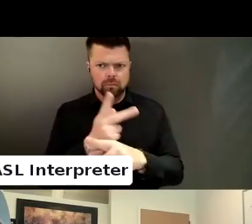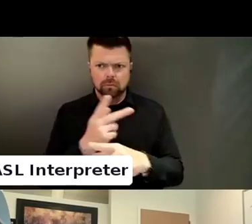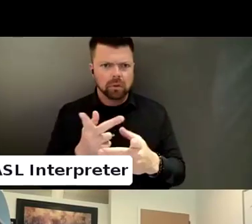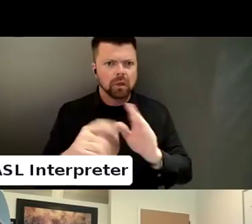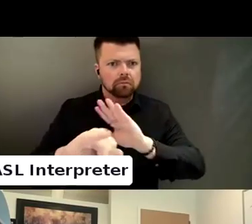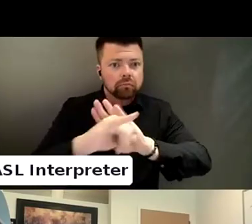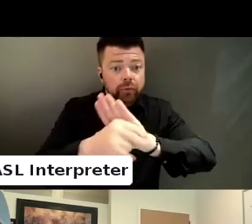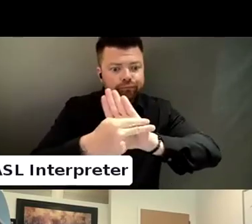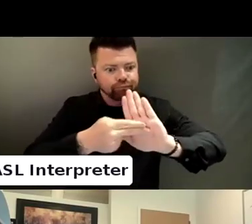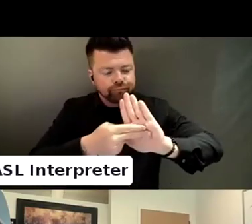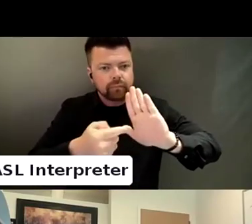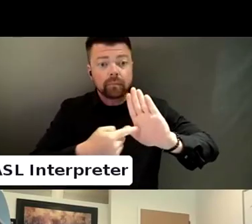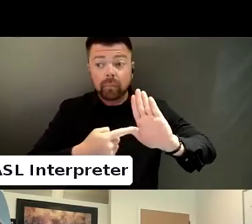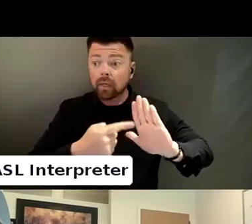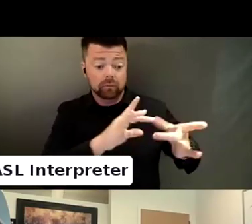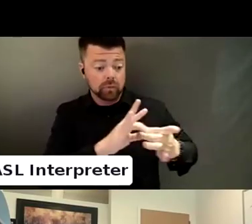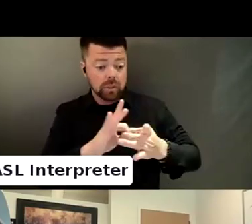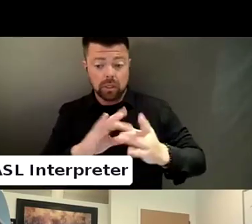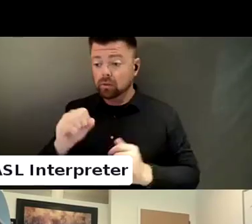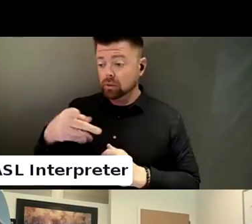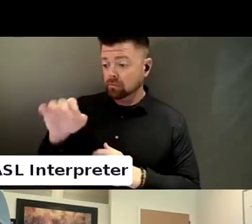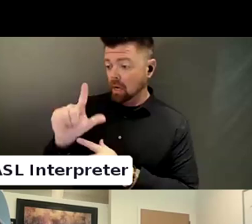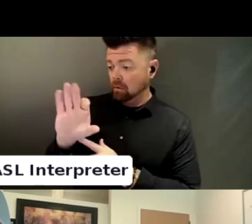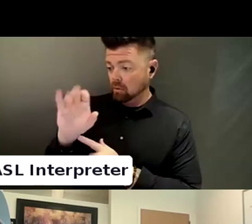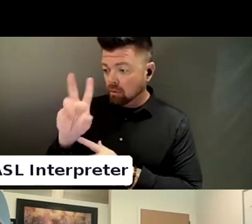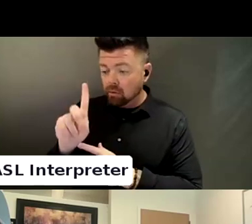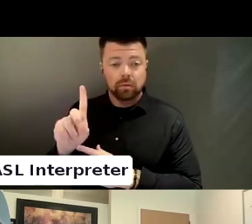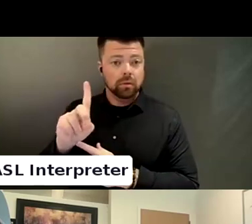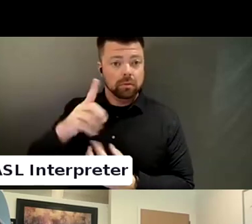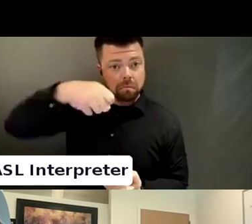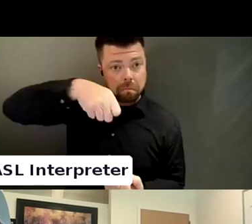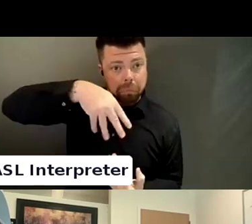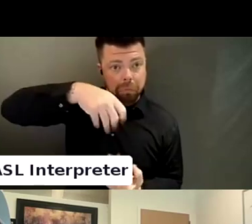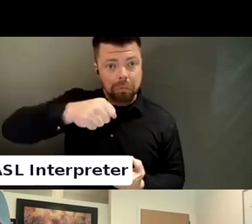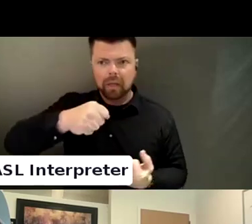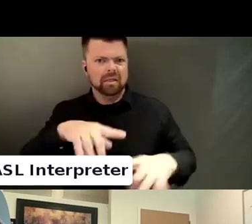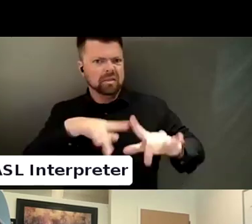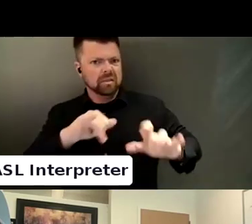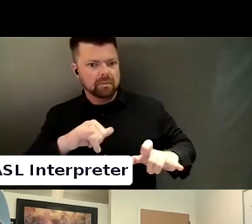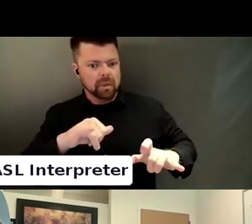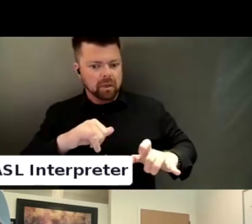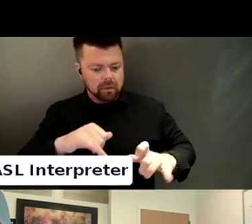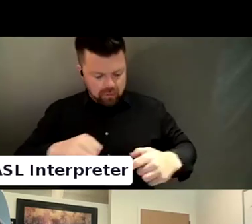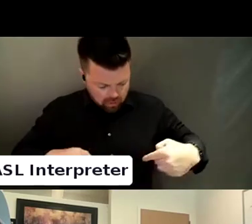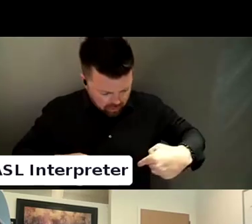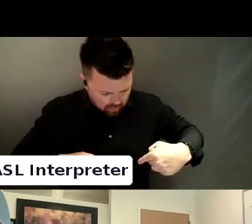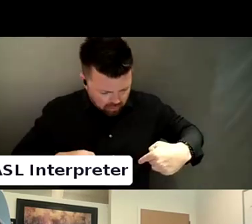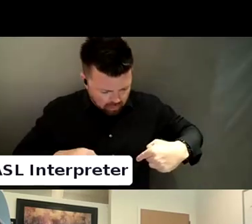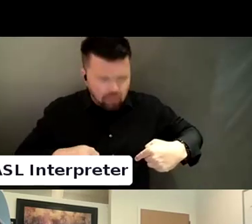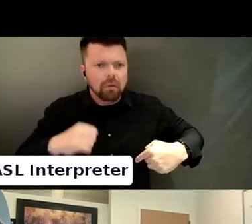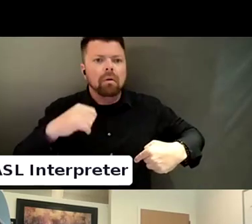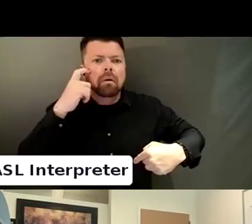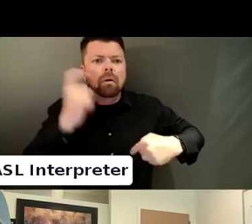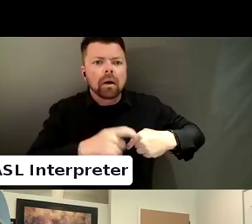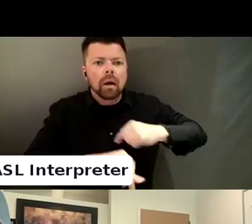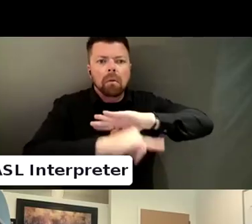around the spinal cord related to bowel or bladder function, and then transmitting that signal of fullness, most importantly,